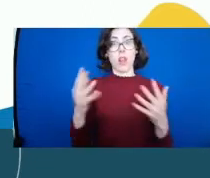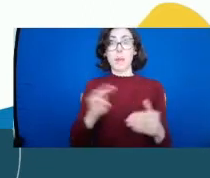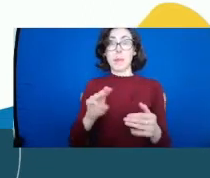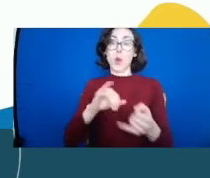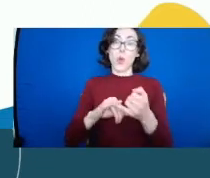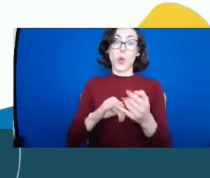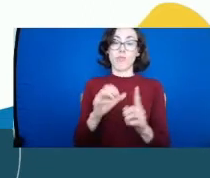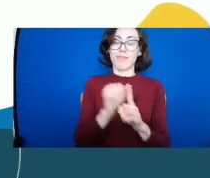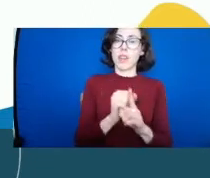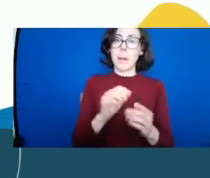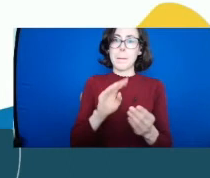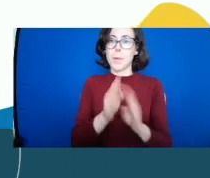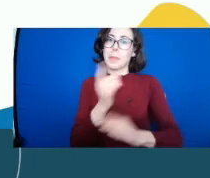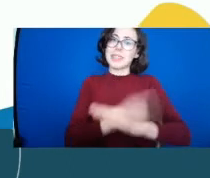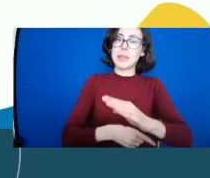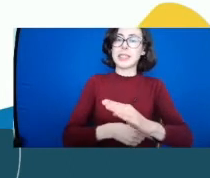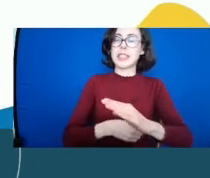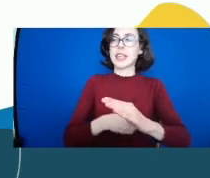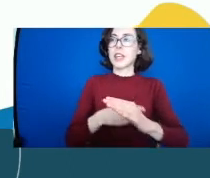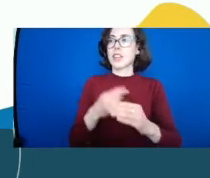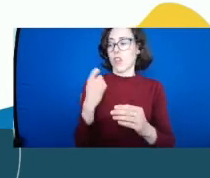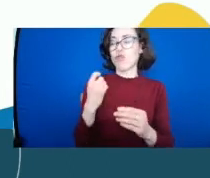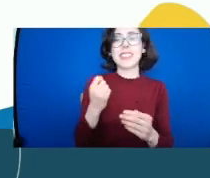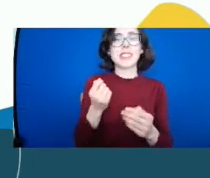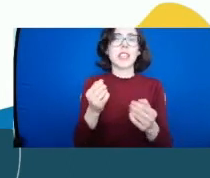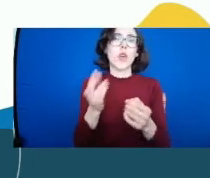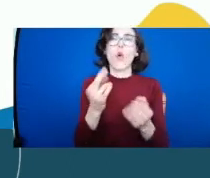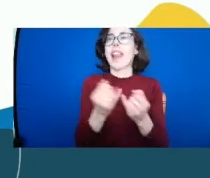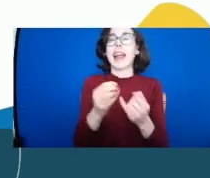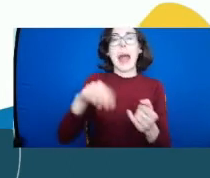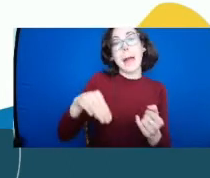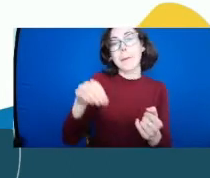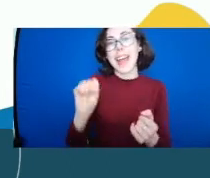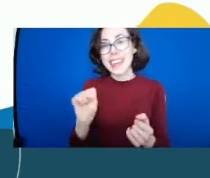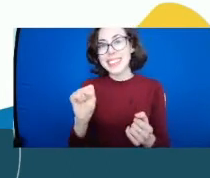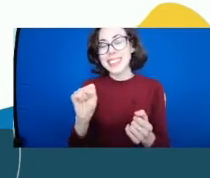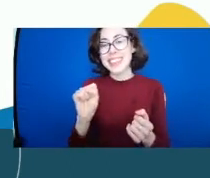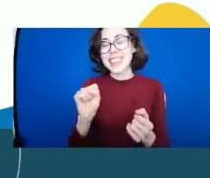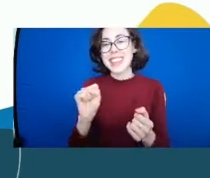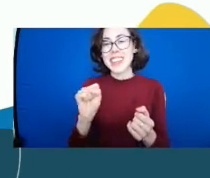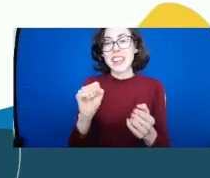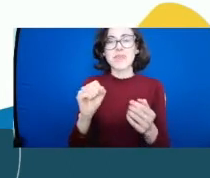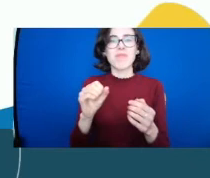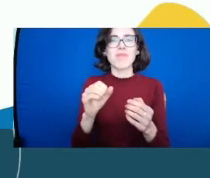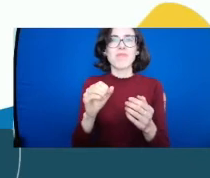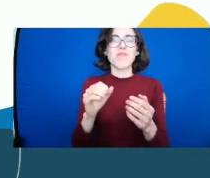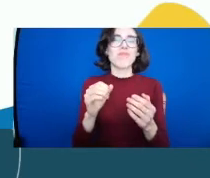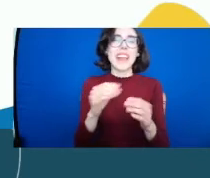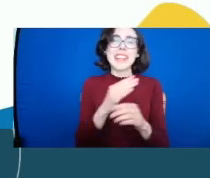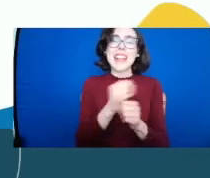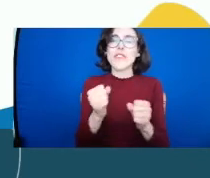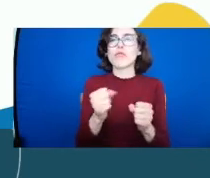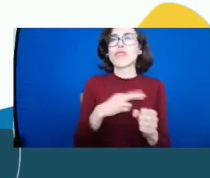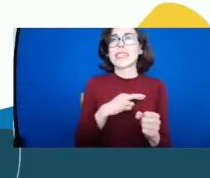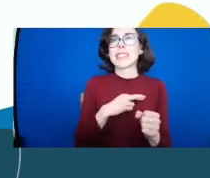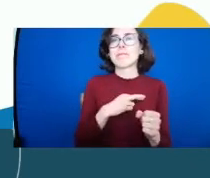or are recently diagnosed with something like Parkinson's or multiple sclerosis never really make the transition from what I refer to as a